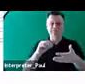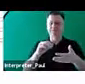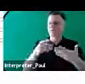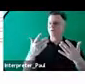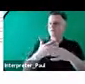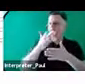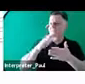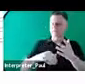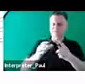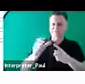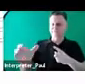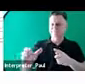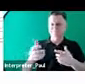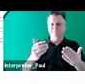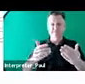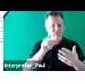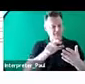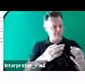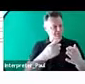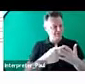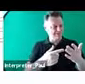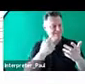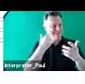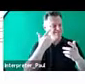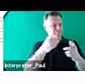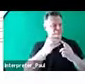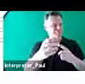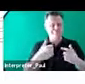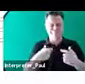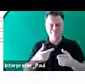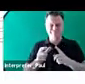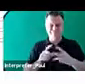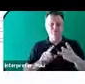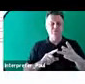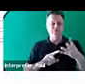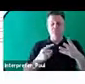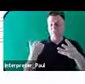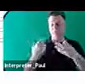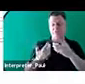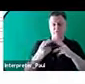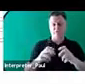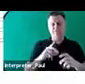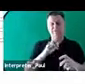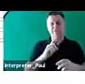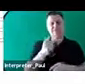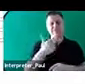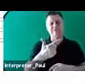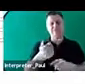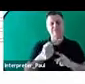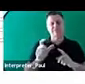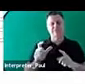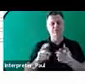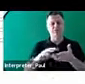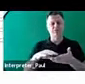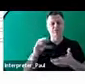experience than their non-disabled counterparts. And recent research also found that 76% of